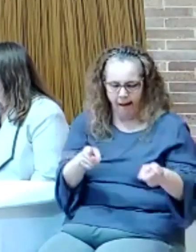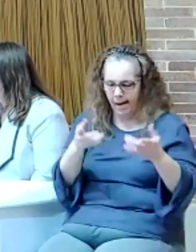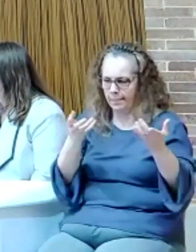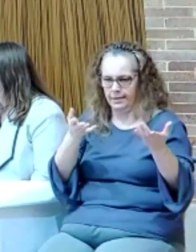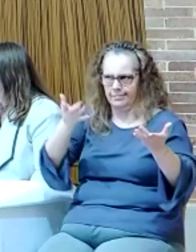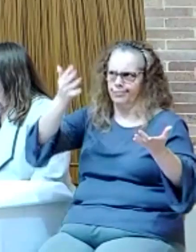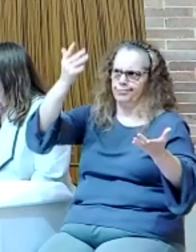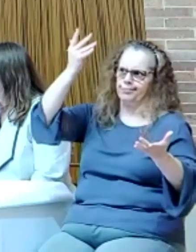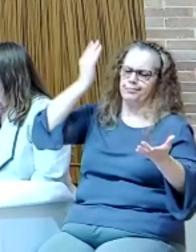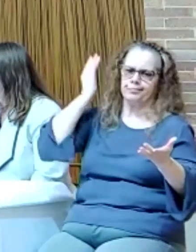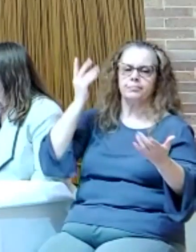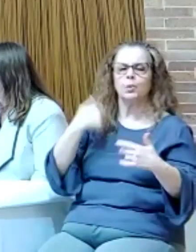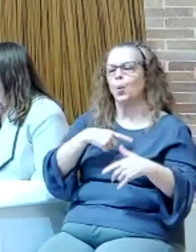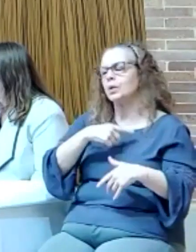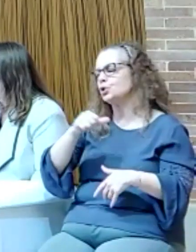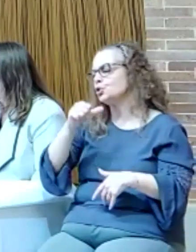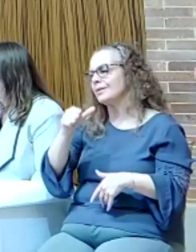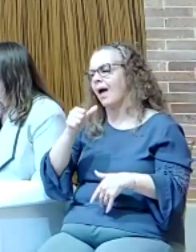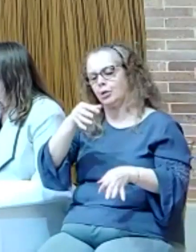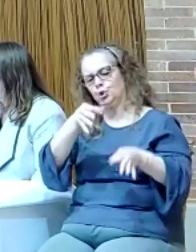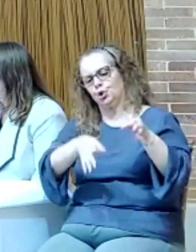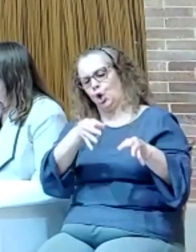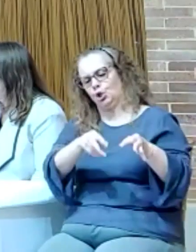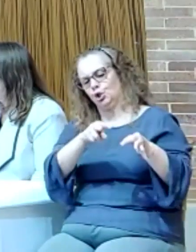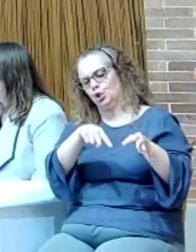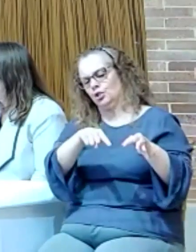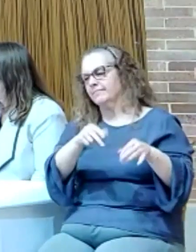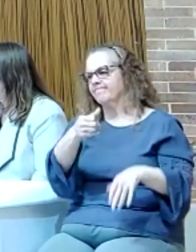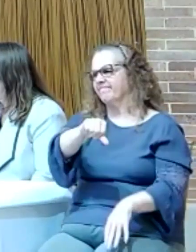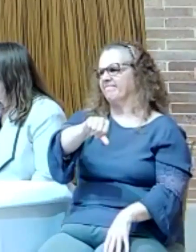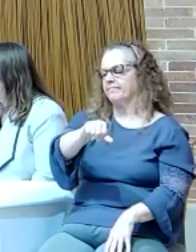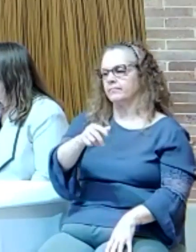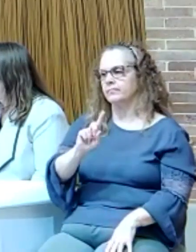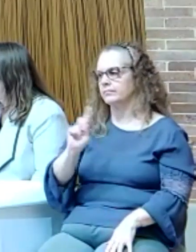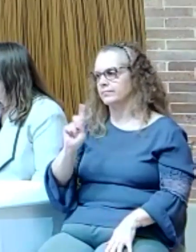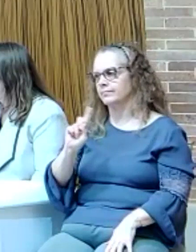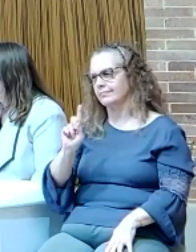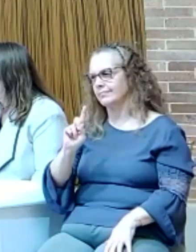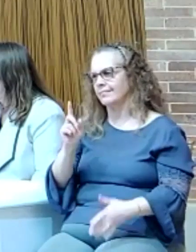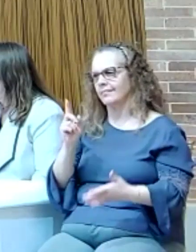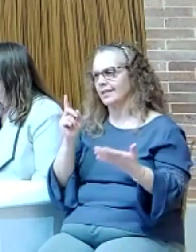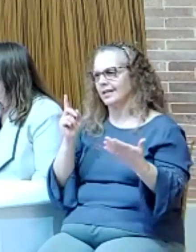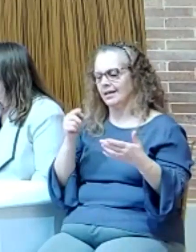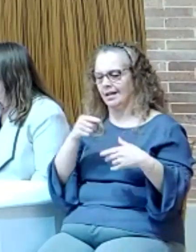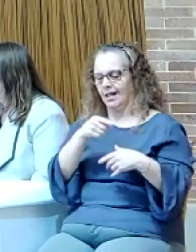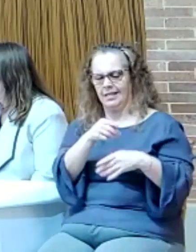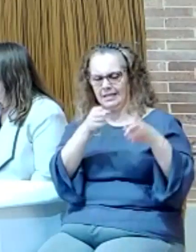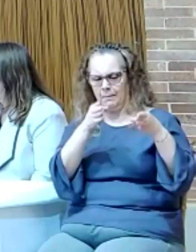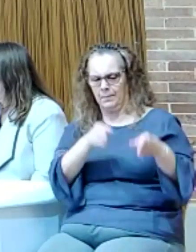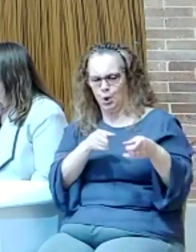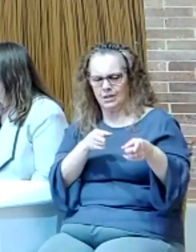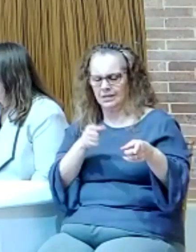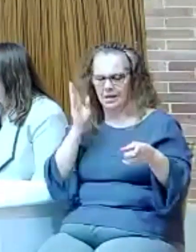that we shouldn't be making these types of judgments and sort of extrapolating and deciding well this person will just